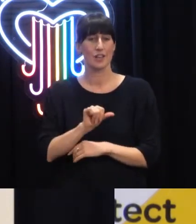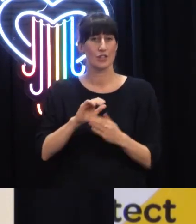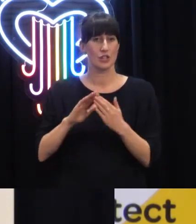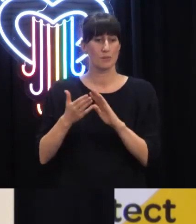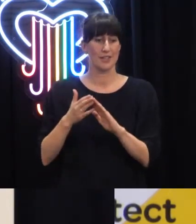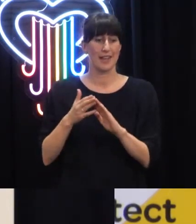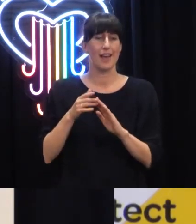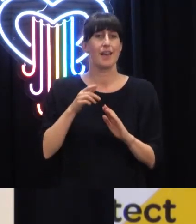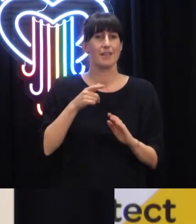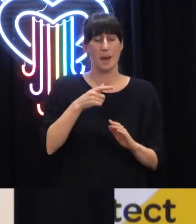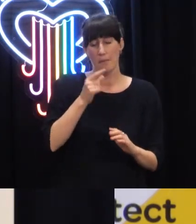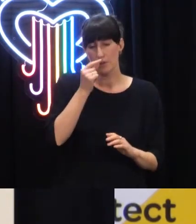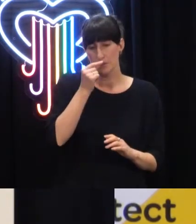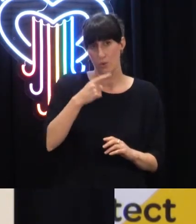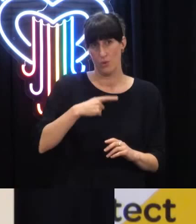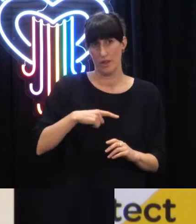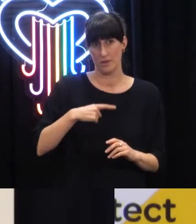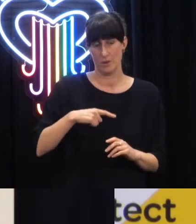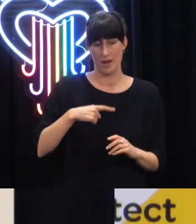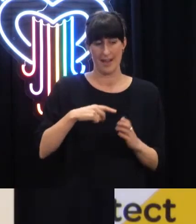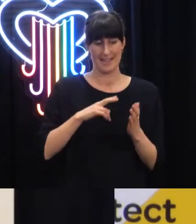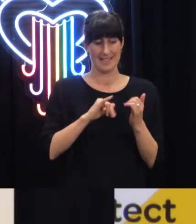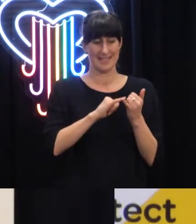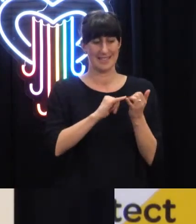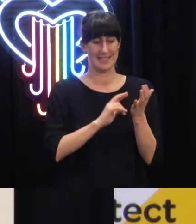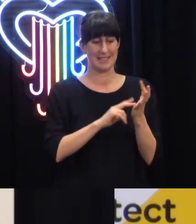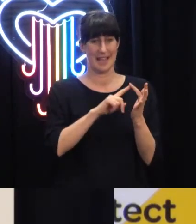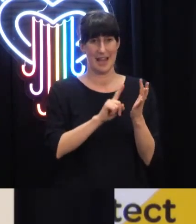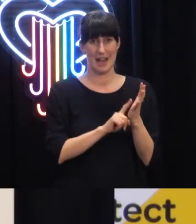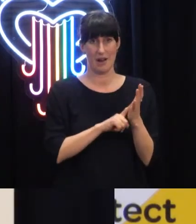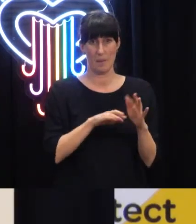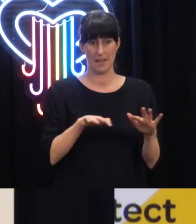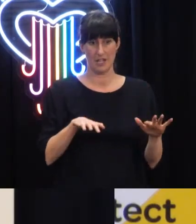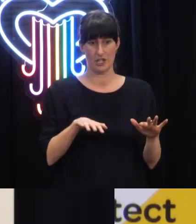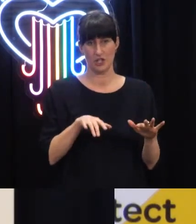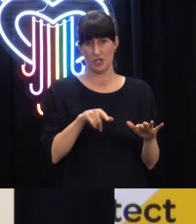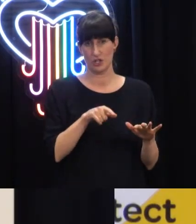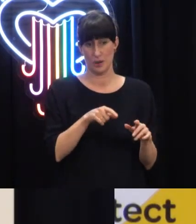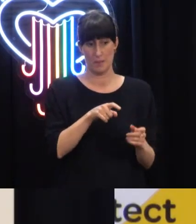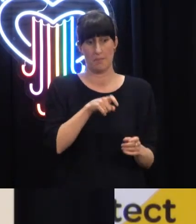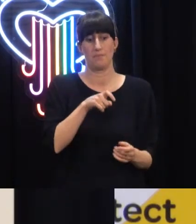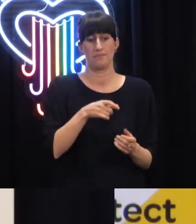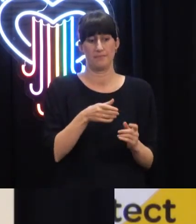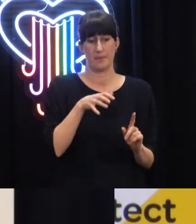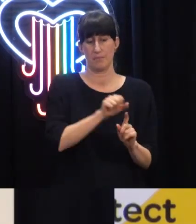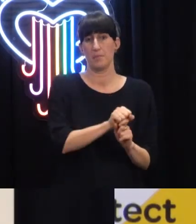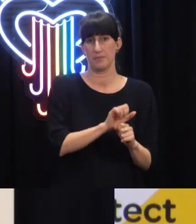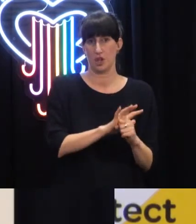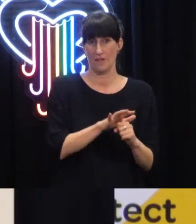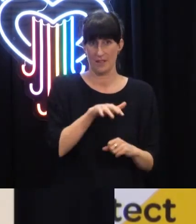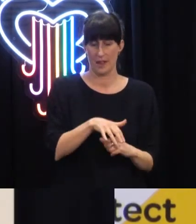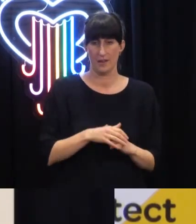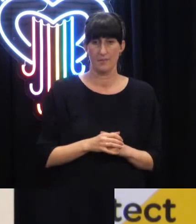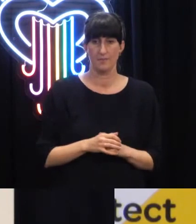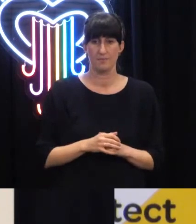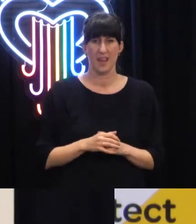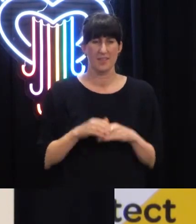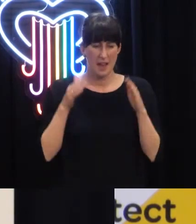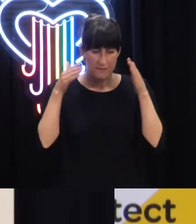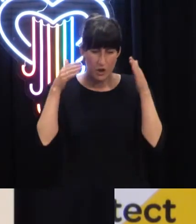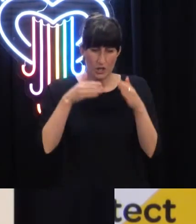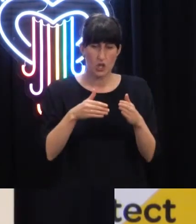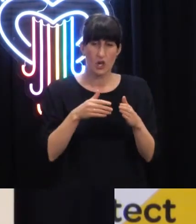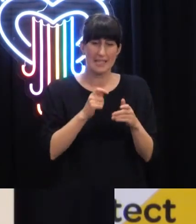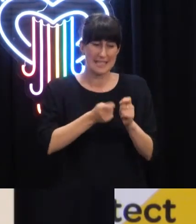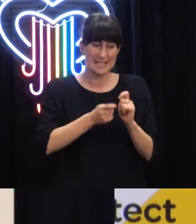several who were in quarantine who are now back there recovered. Secondly, they're doing some focused testing up there